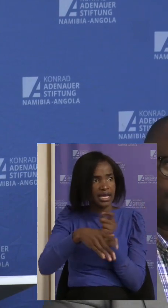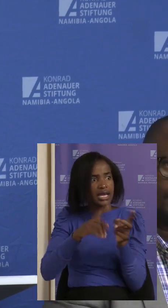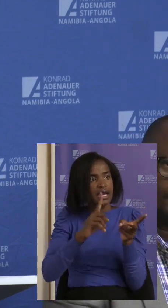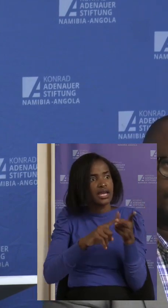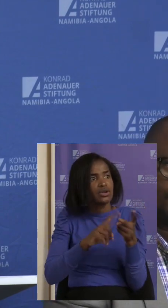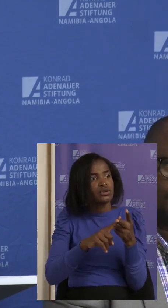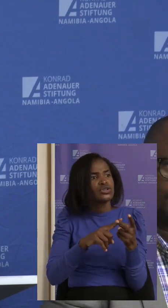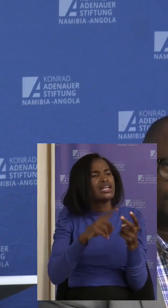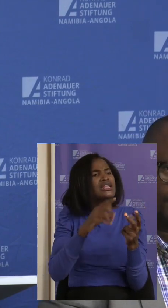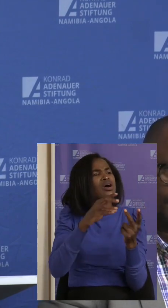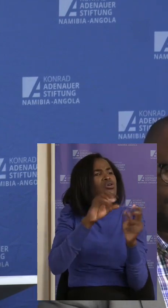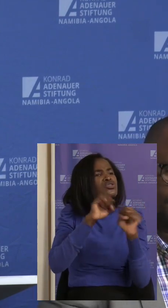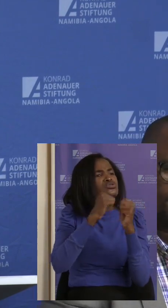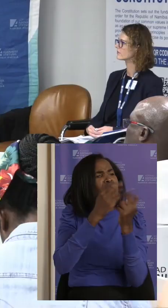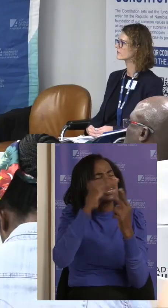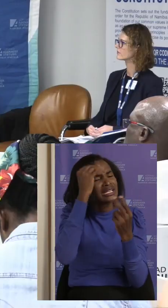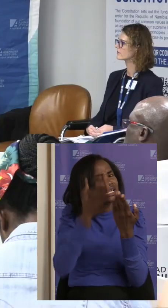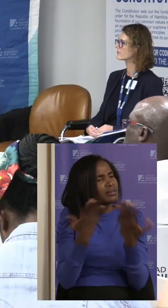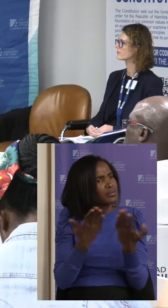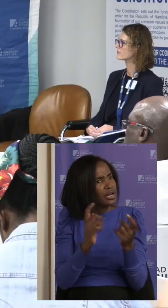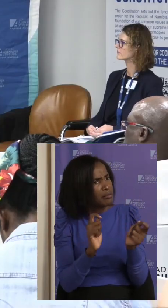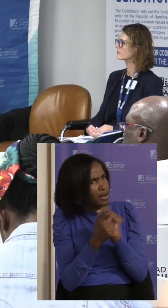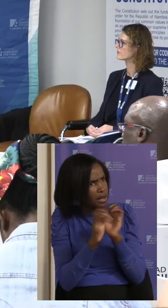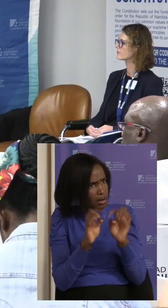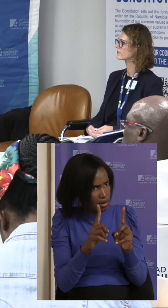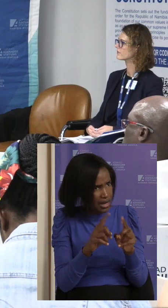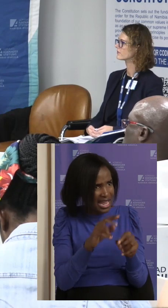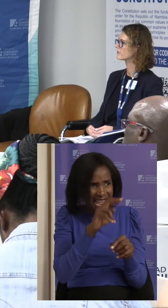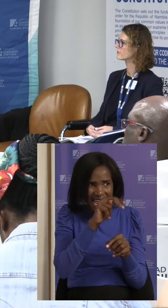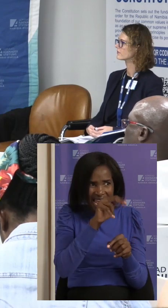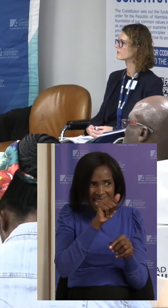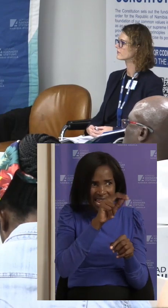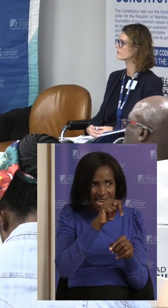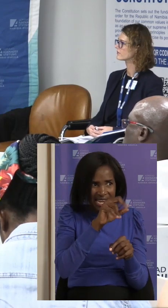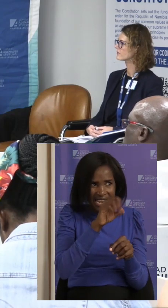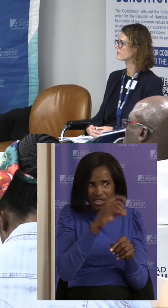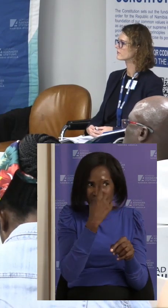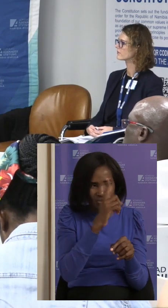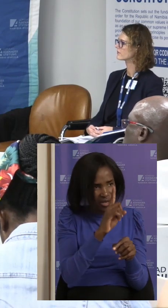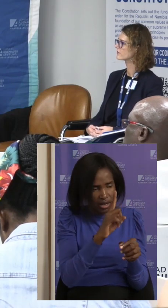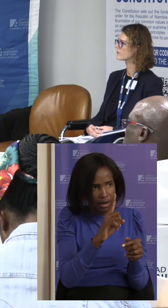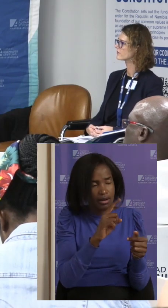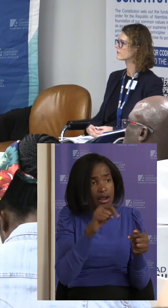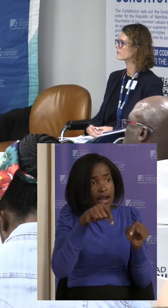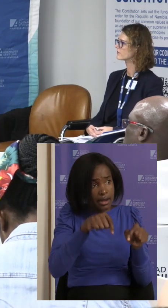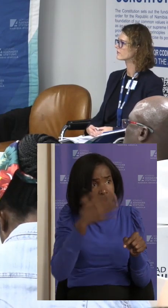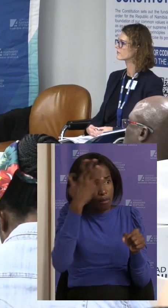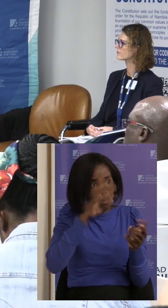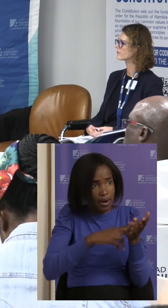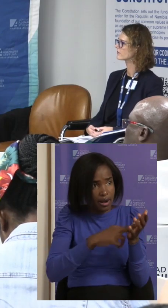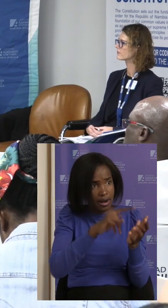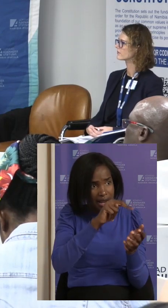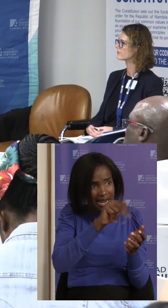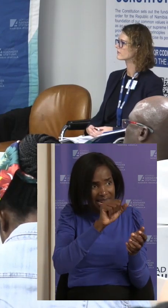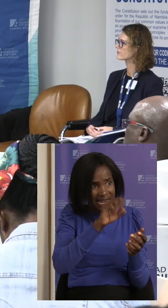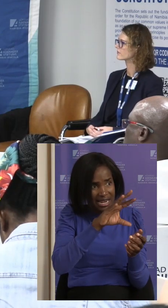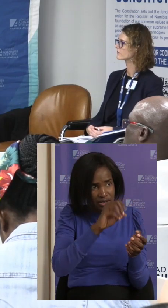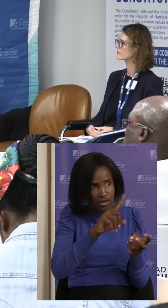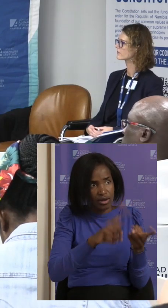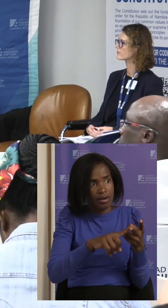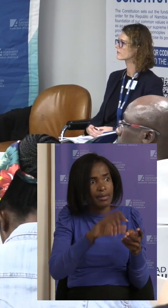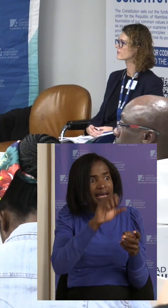of student organizations. Not only NANSO, of course in this context I'll speak for NANSO, but at an institutional level we also